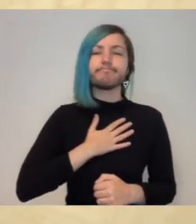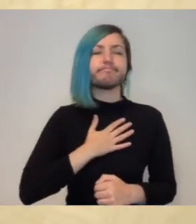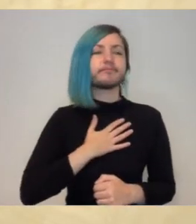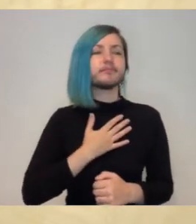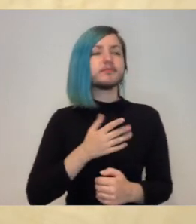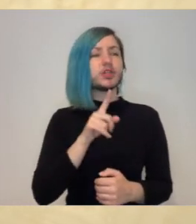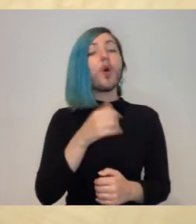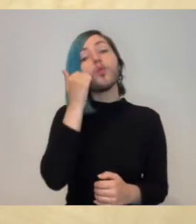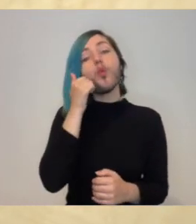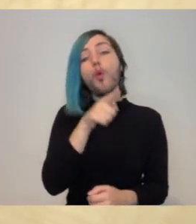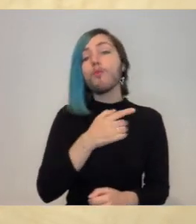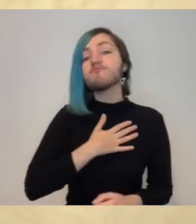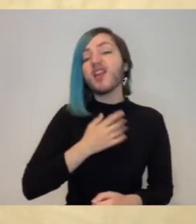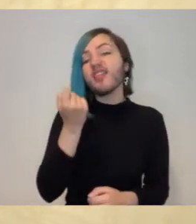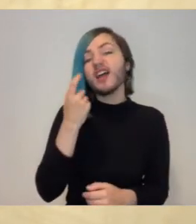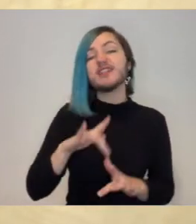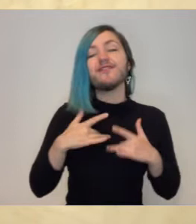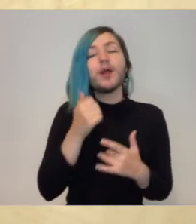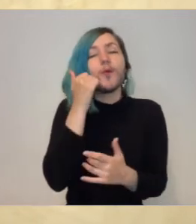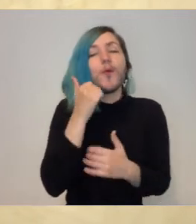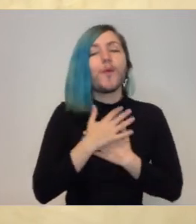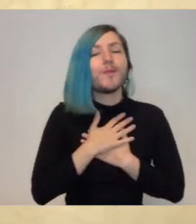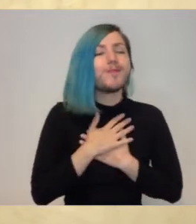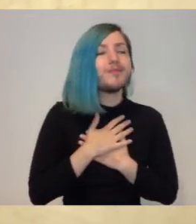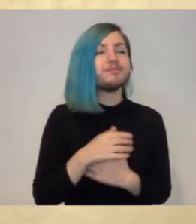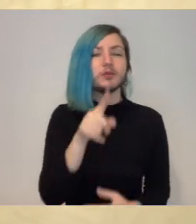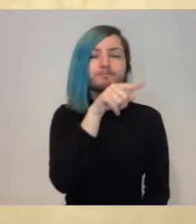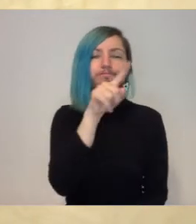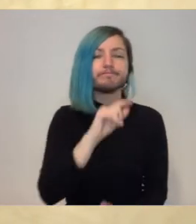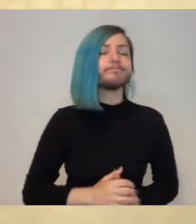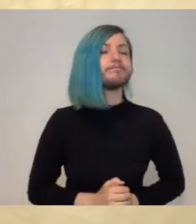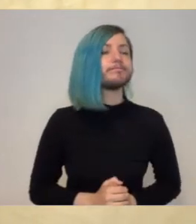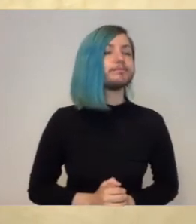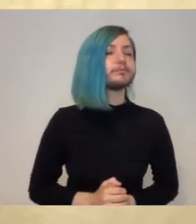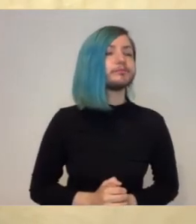like the idea of feeling warm, so I'm going to just circle warm.